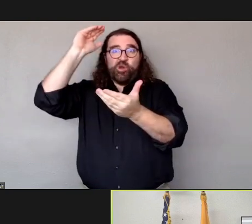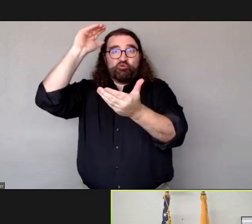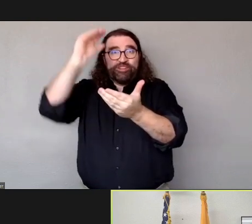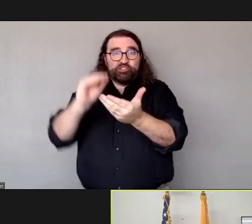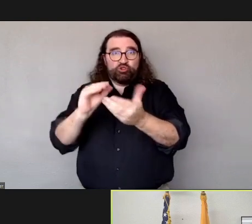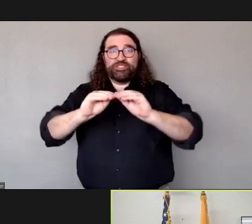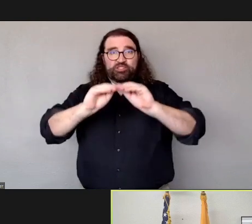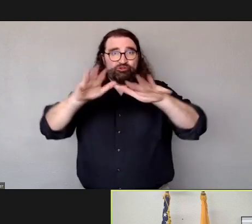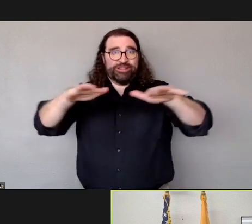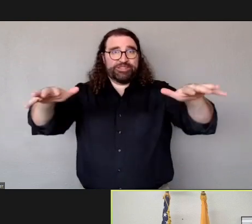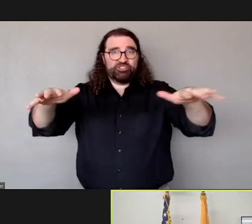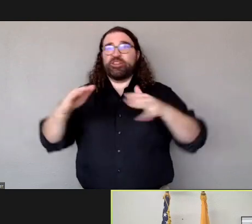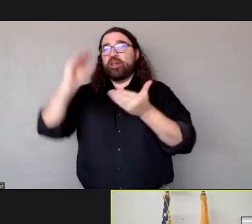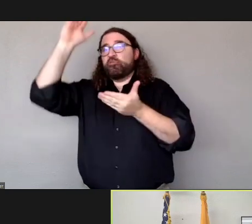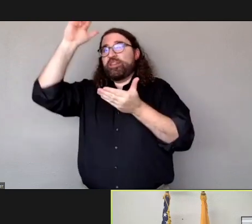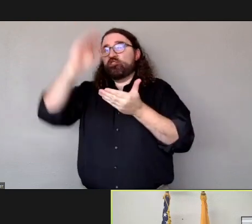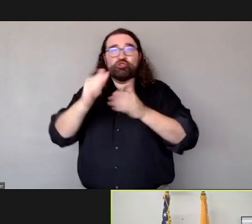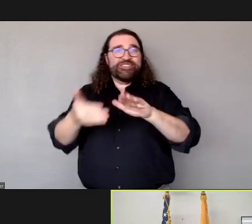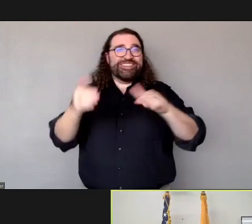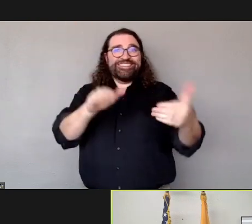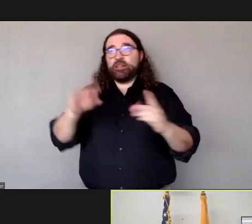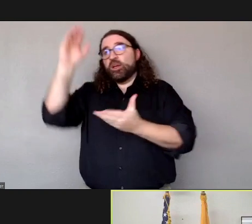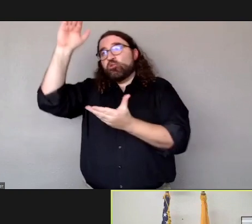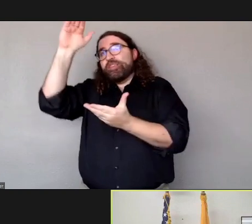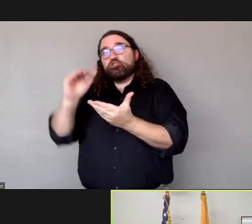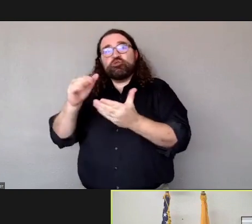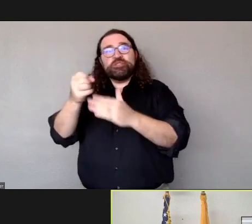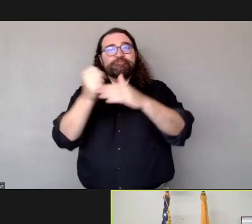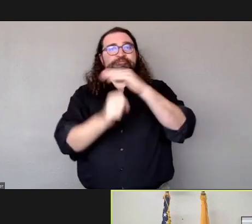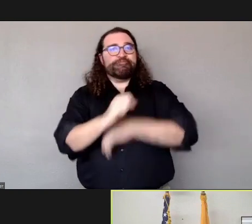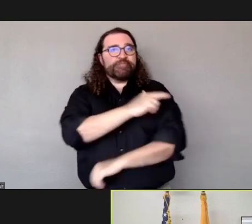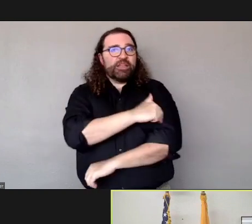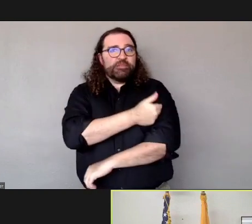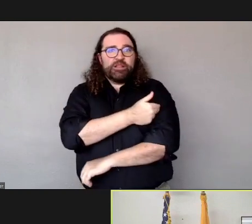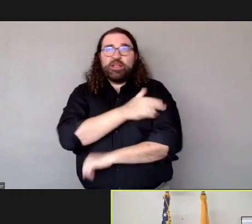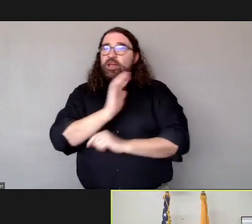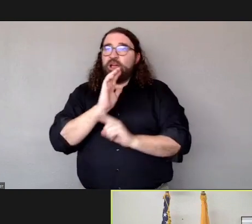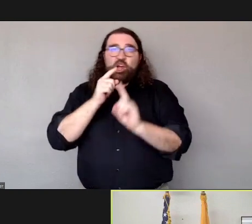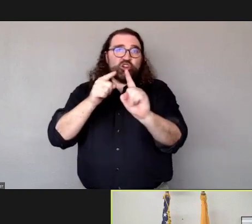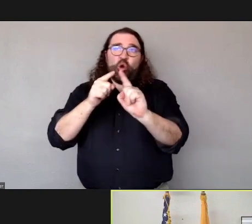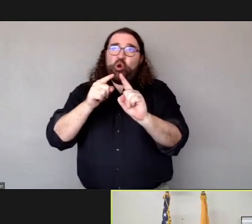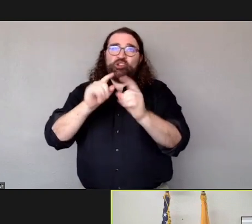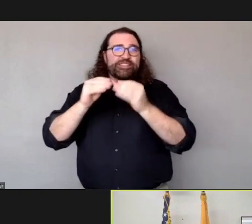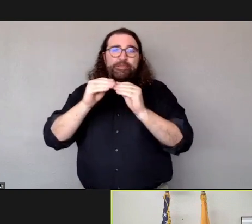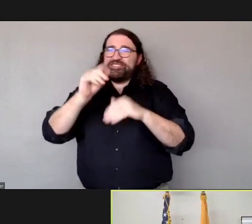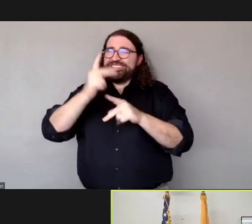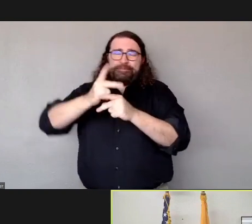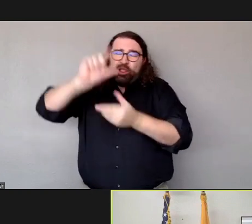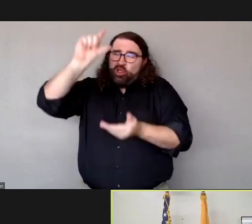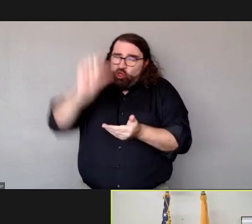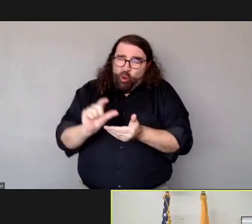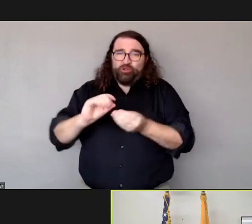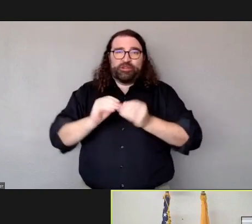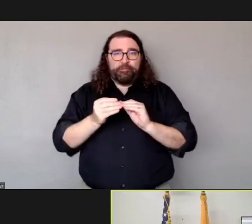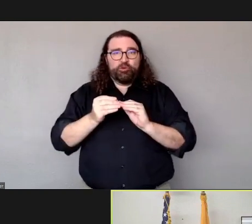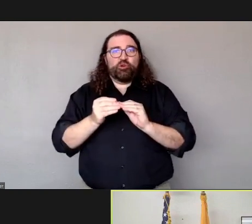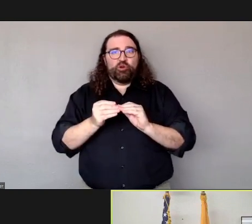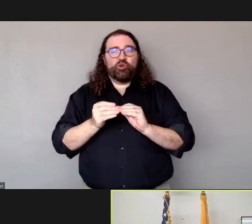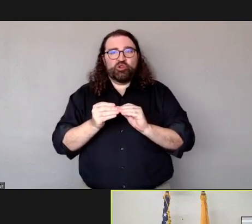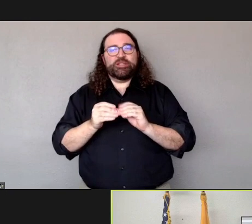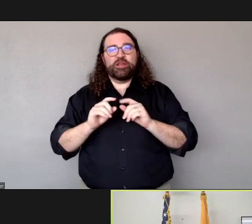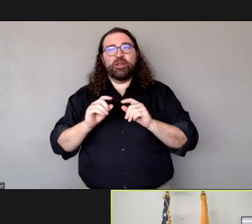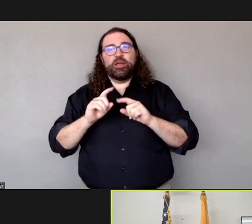hospitalizations and deaths and people out of work, sick, to be as low as we possibly can. But I think what we're trying to do